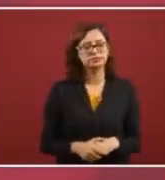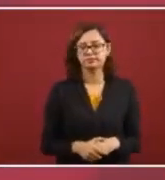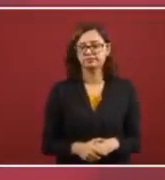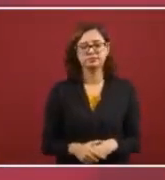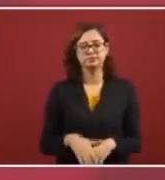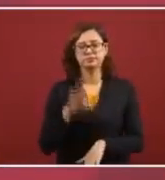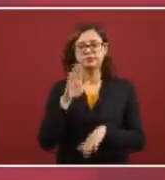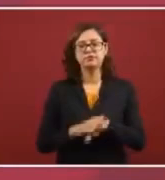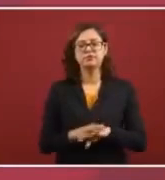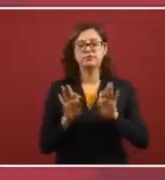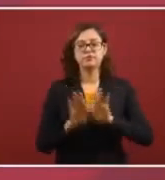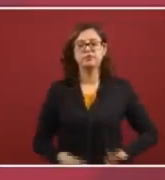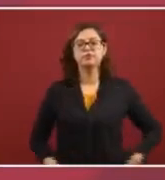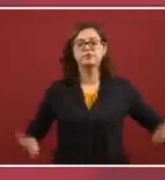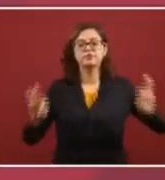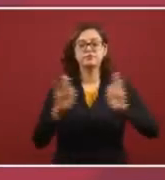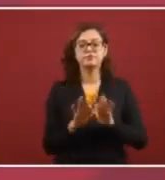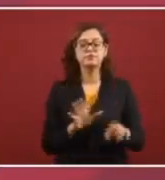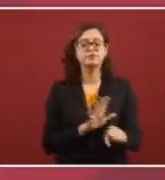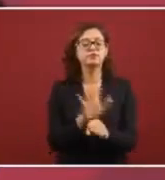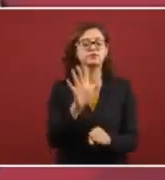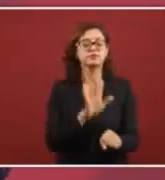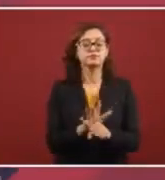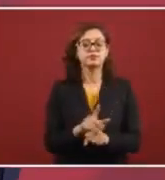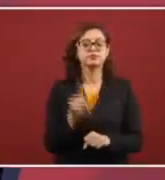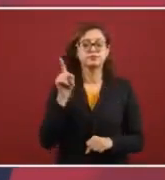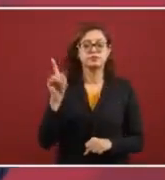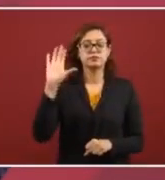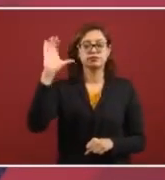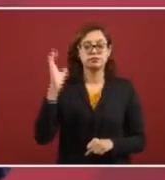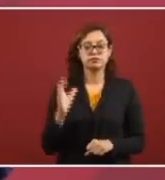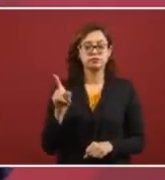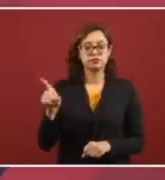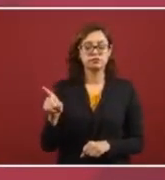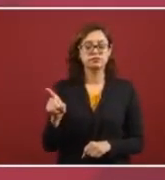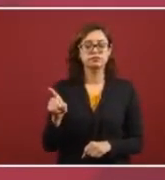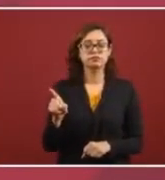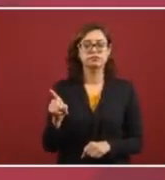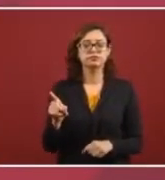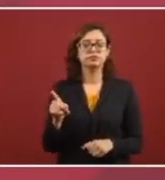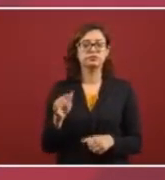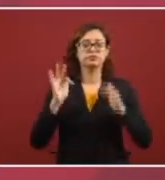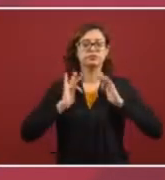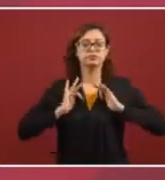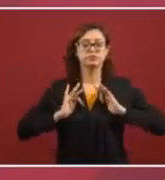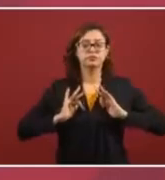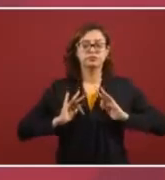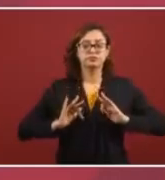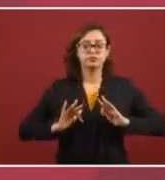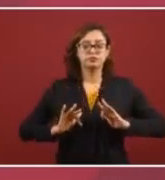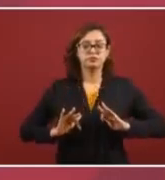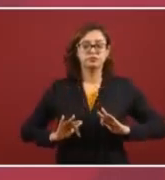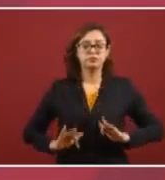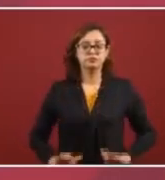and yellow journalism, is that in Culiacán it's back to